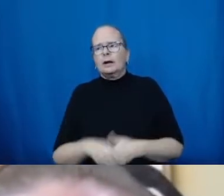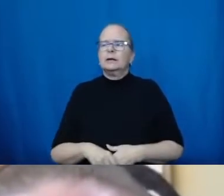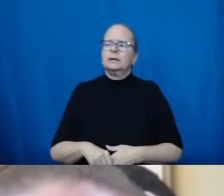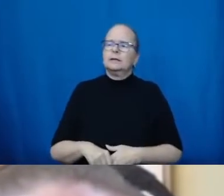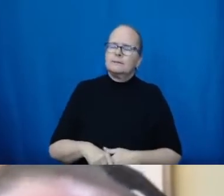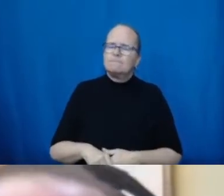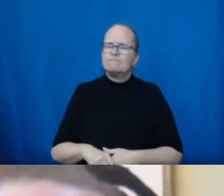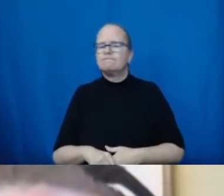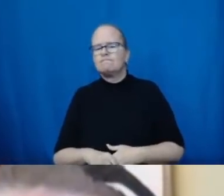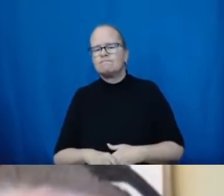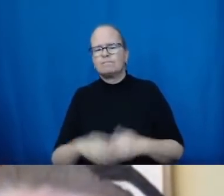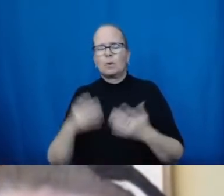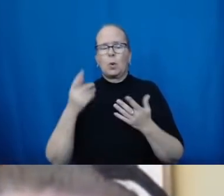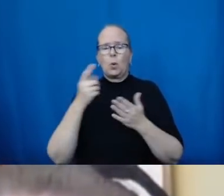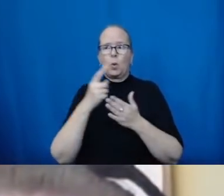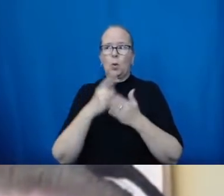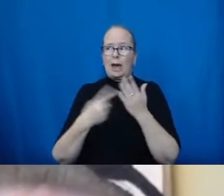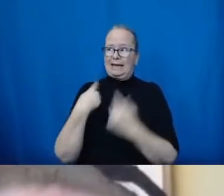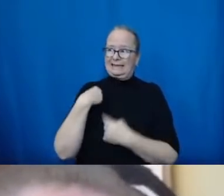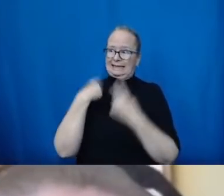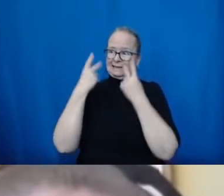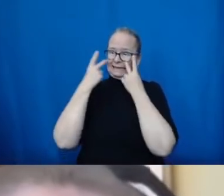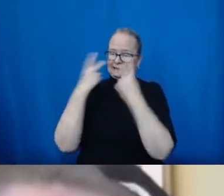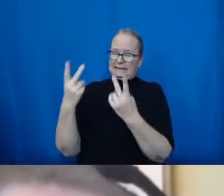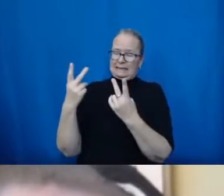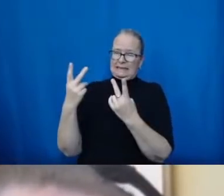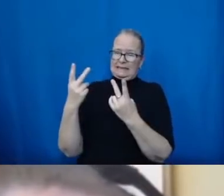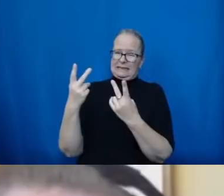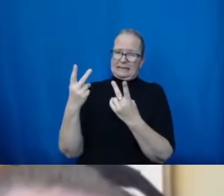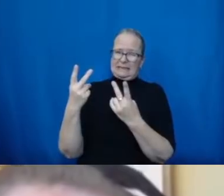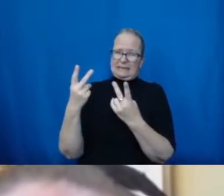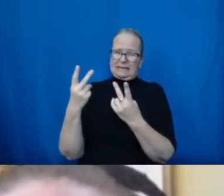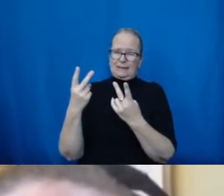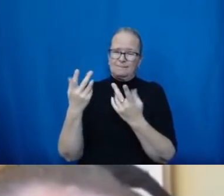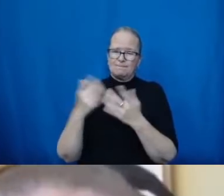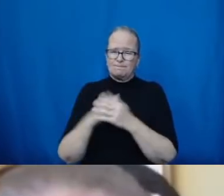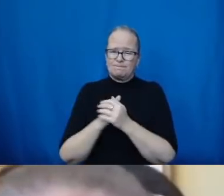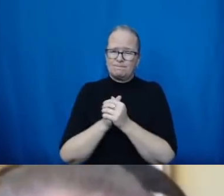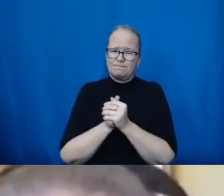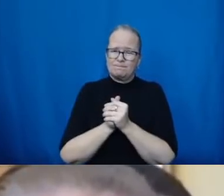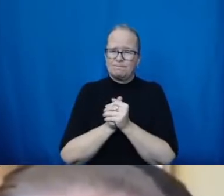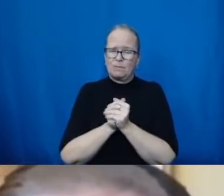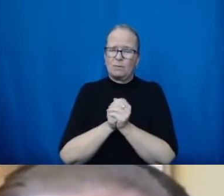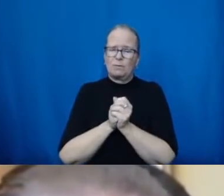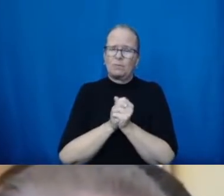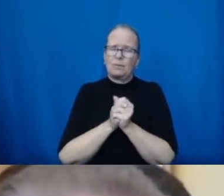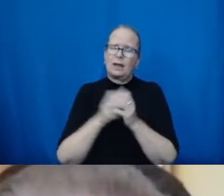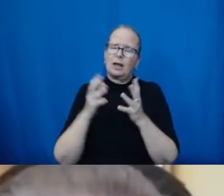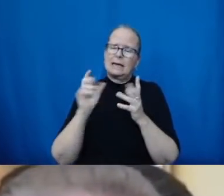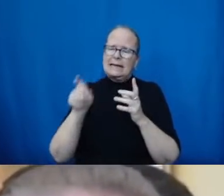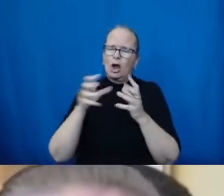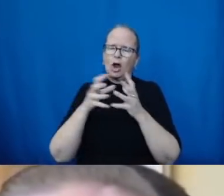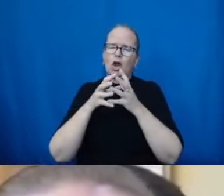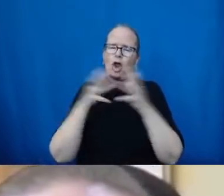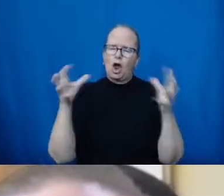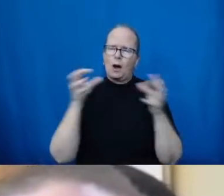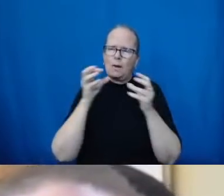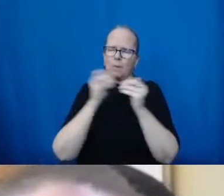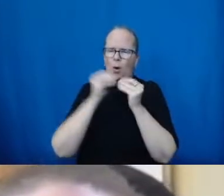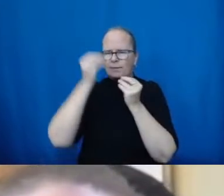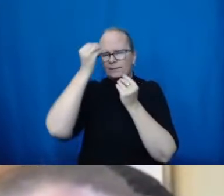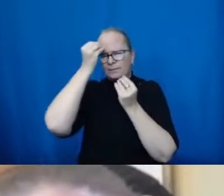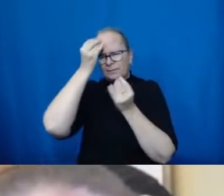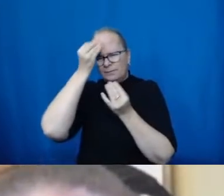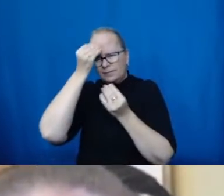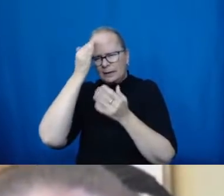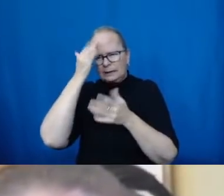for more nuance in how we think about what people are dealing with about vaccines and vaccine access, vaccine misinformation.